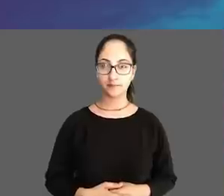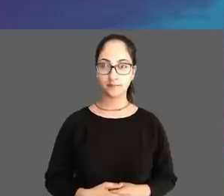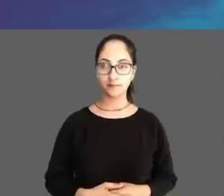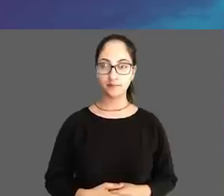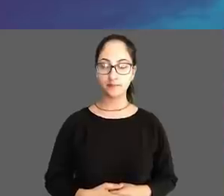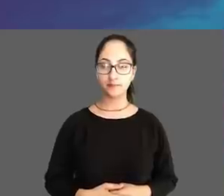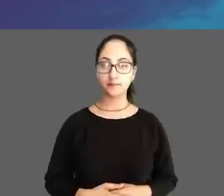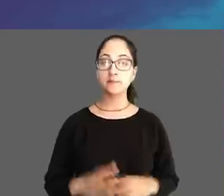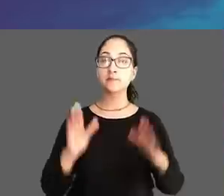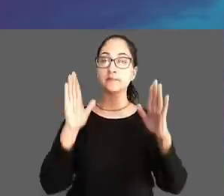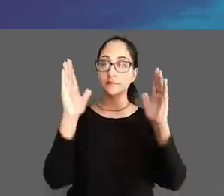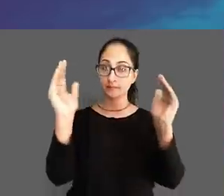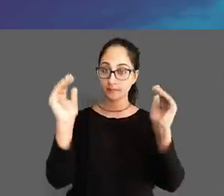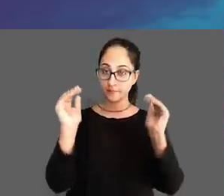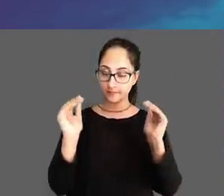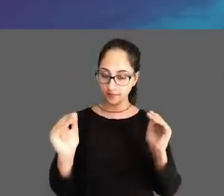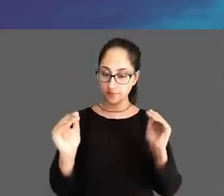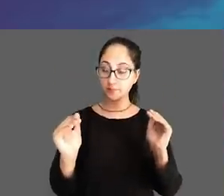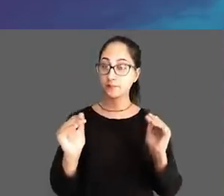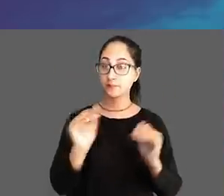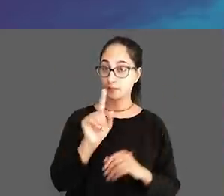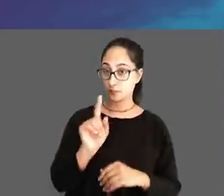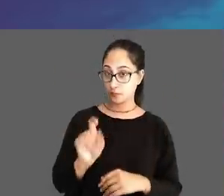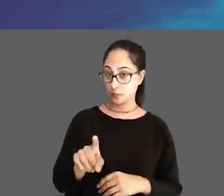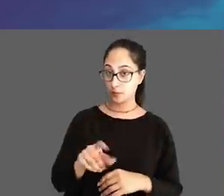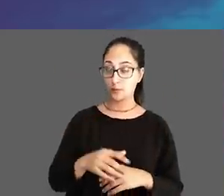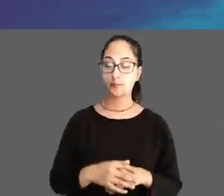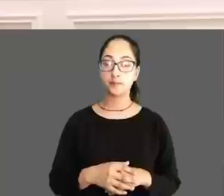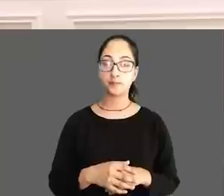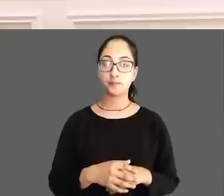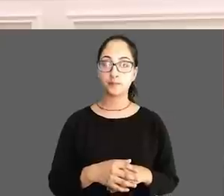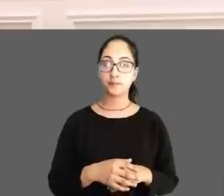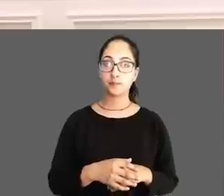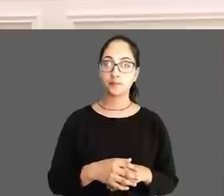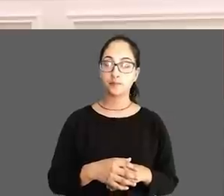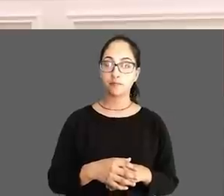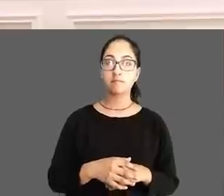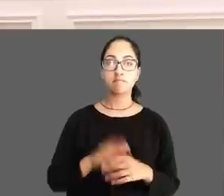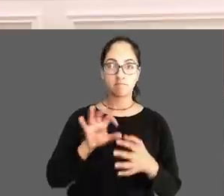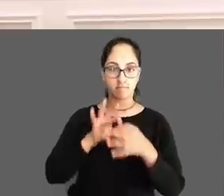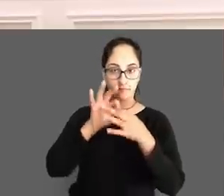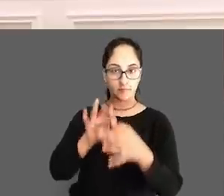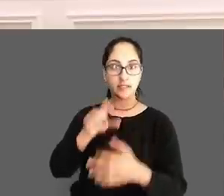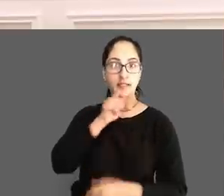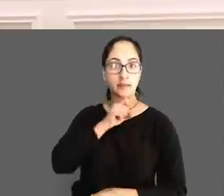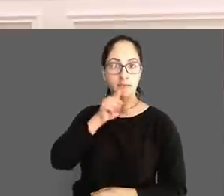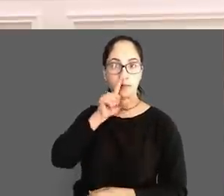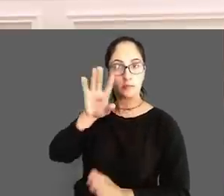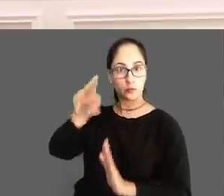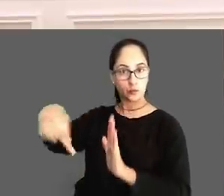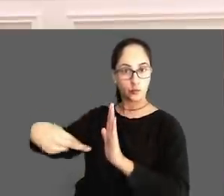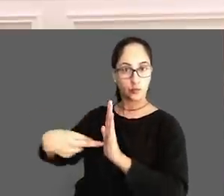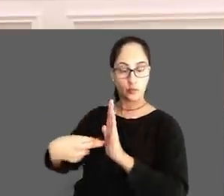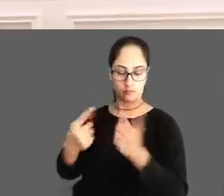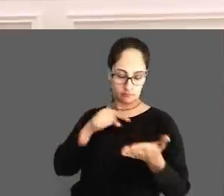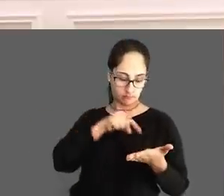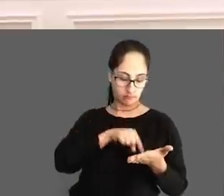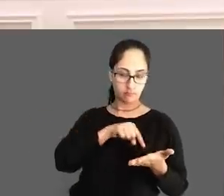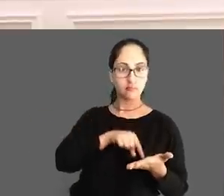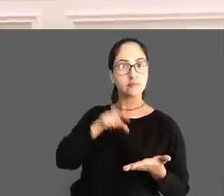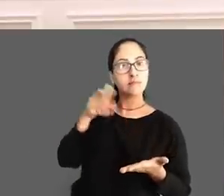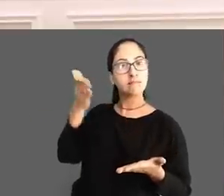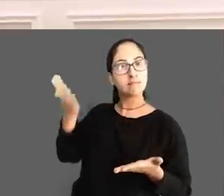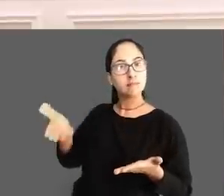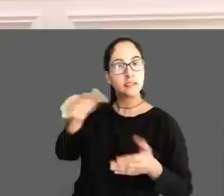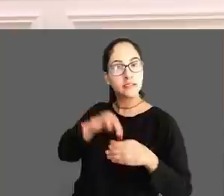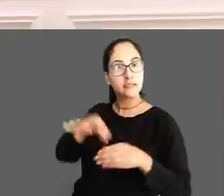a spiritual leader, involved in business affairs? Yeah, so similar to the previous point